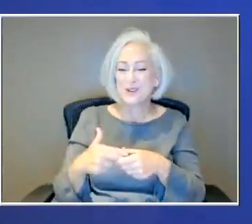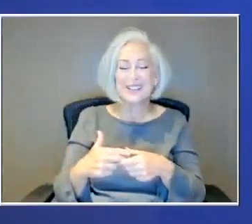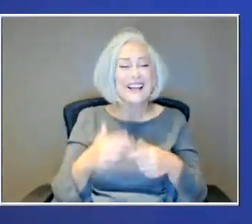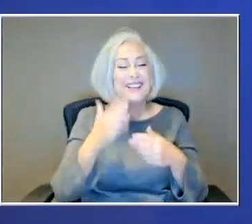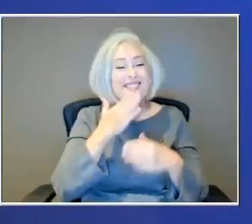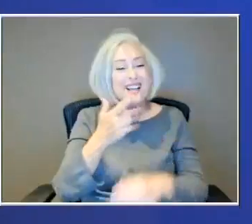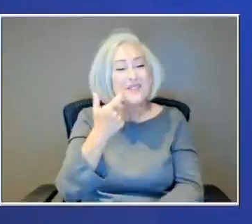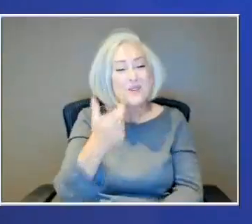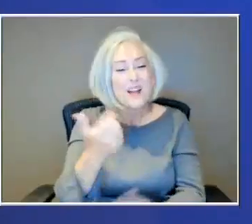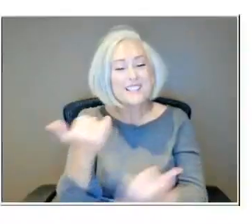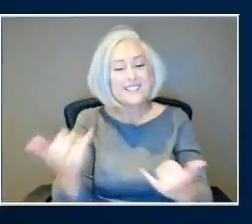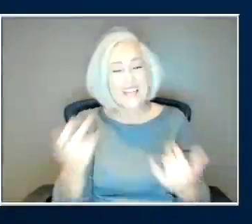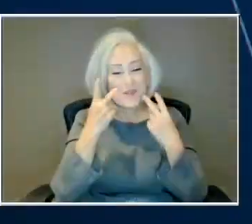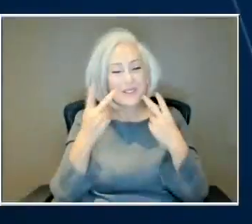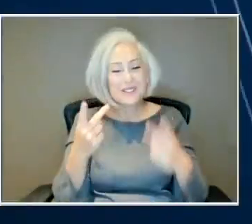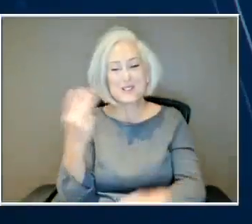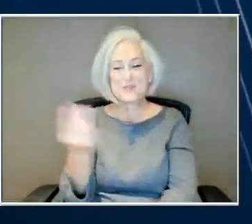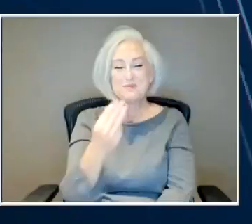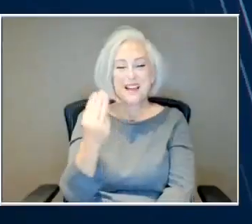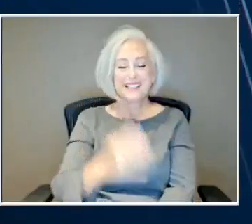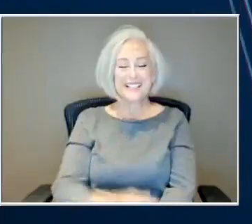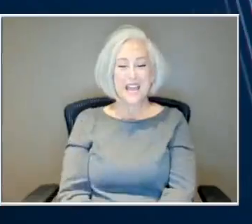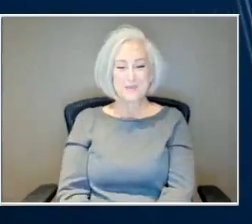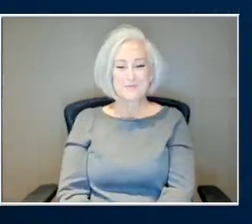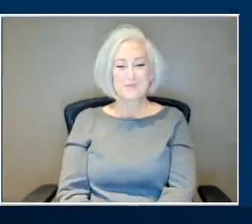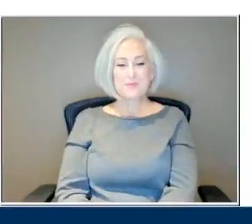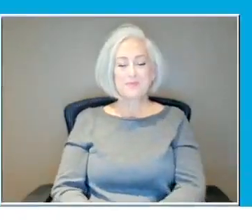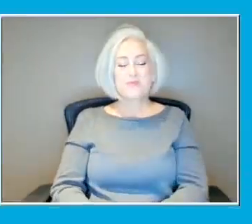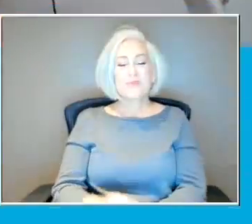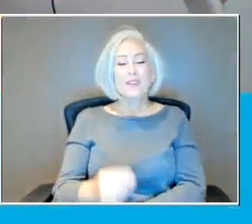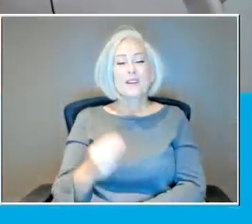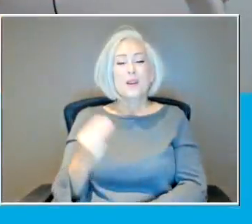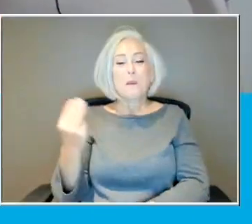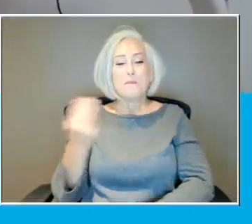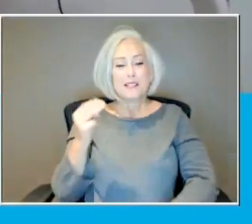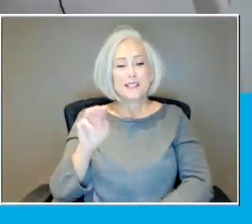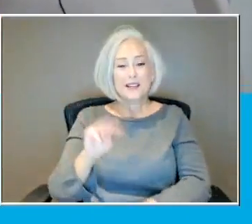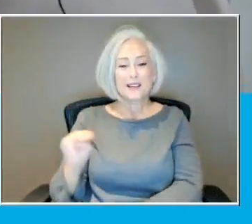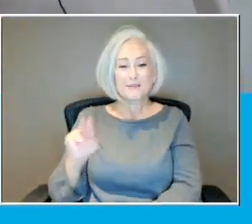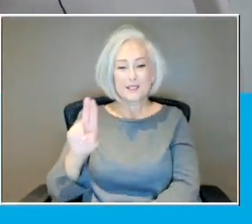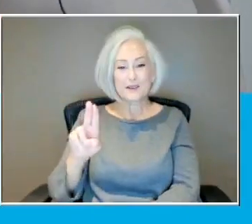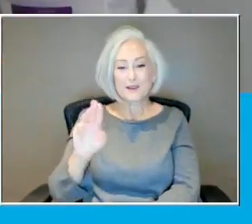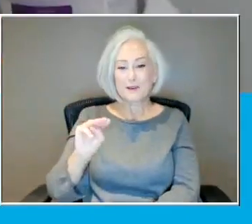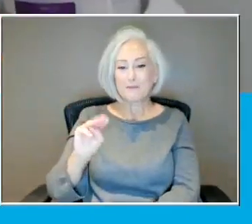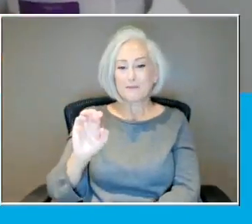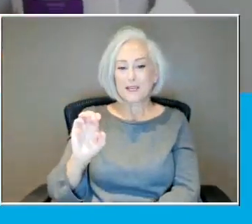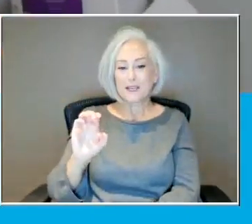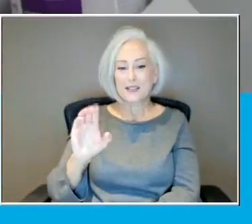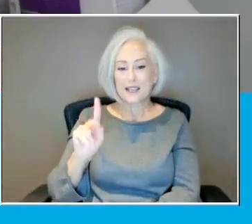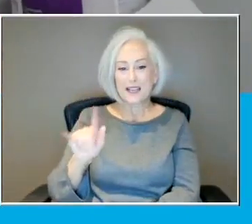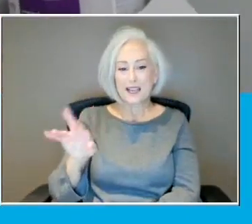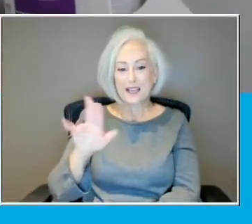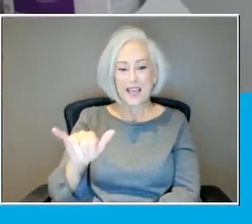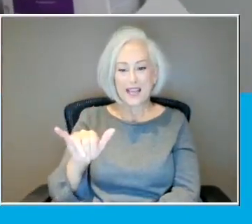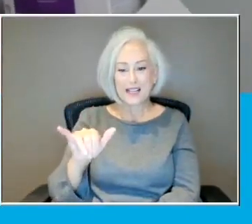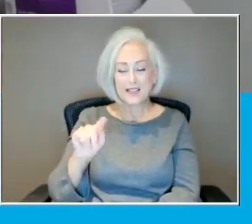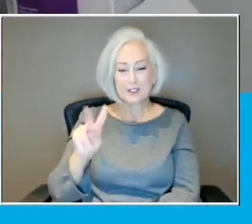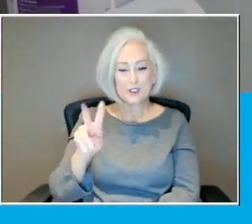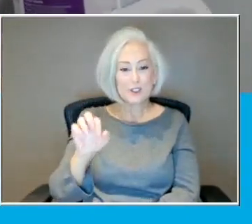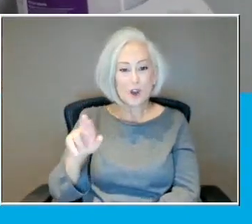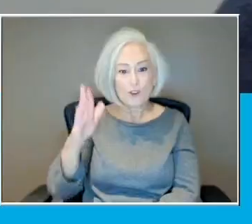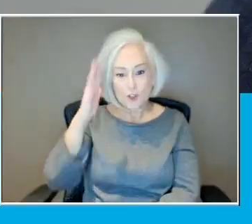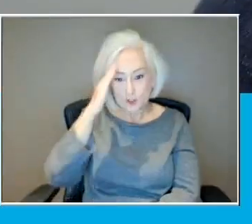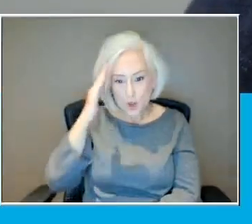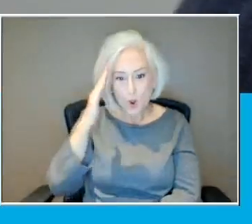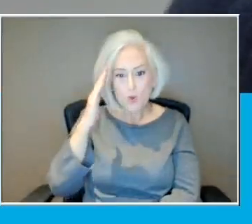We'll see you back here on Monday. Coming up Monday on the Morning Medical Update, Michaela Stover knows the odds. She is more likely to develop